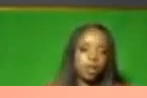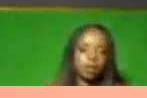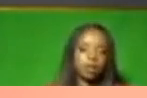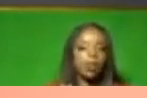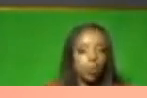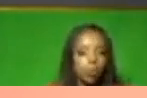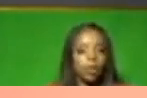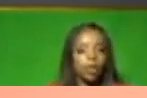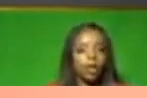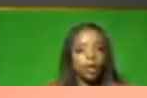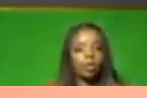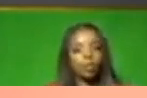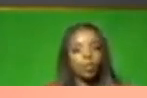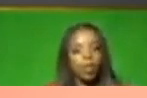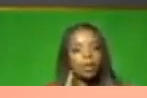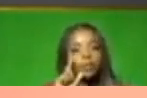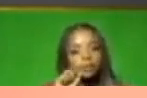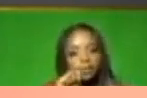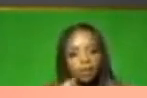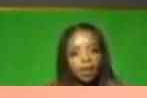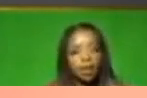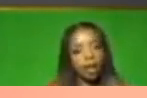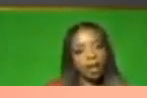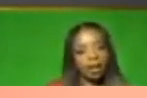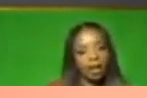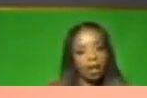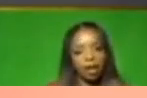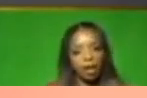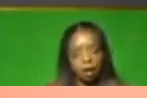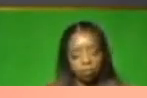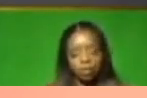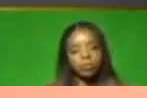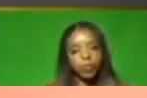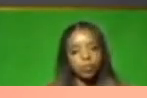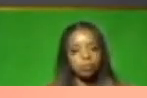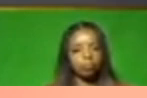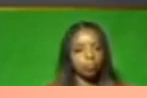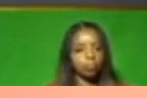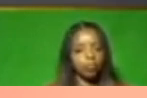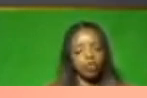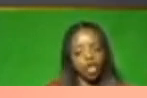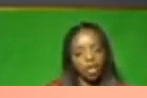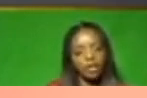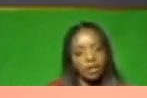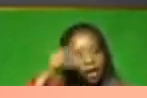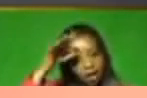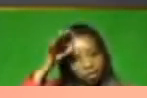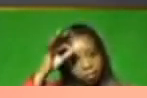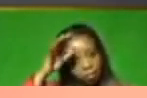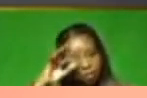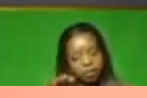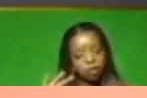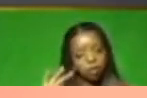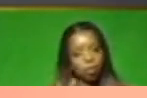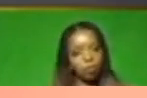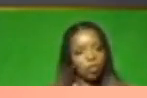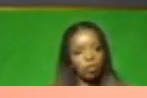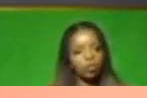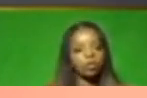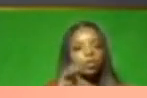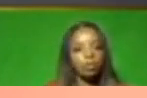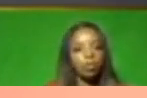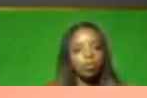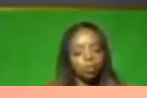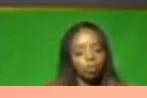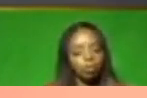can engender intergovernmental cooperation, but more importantly also